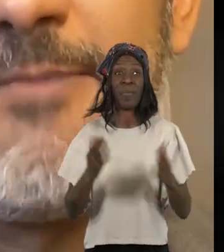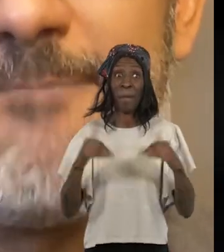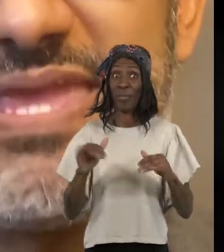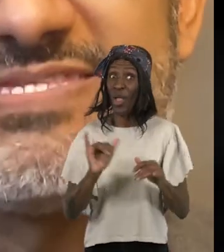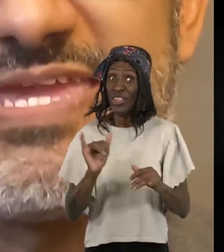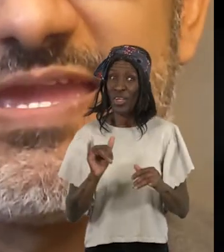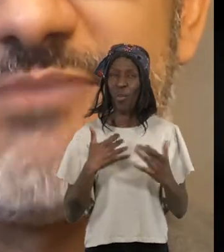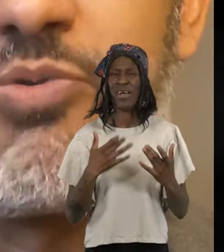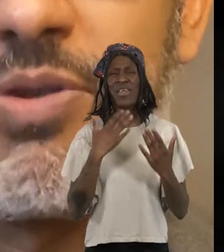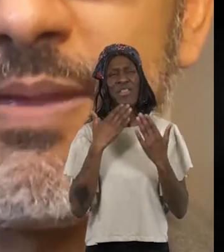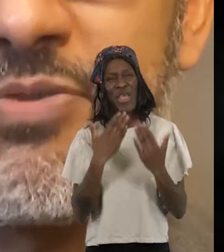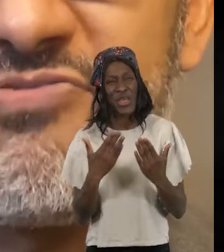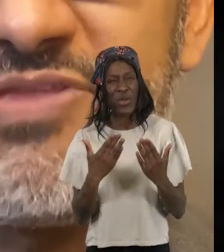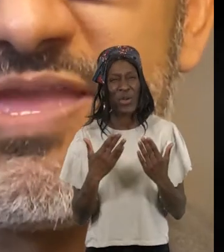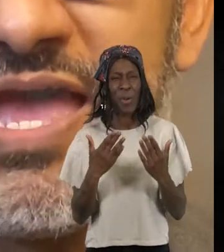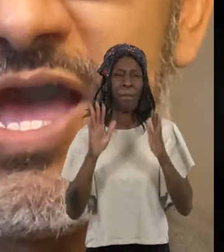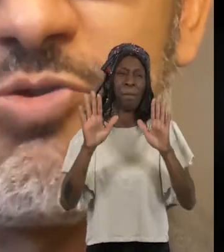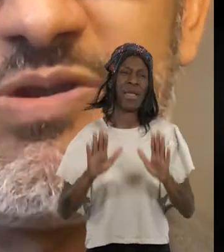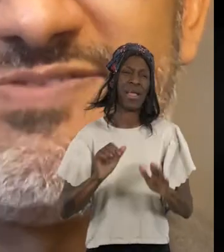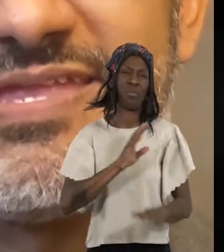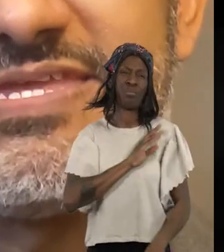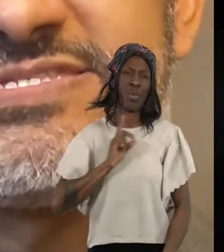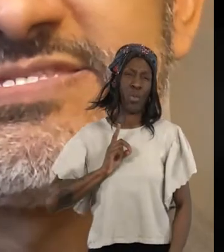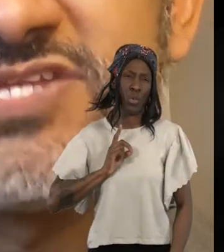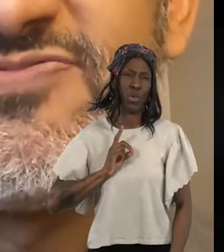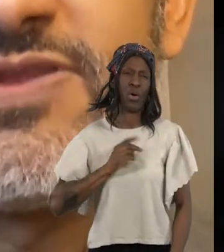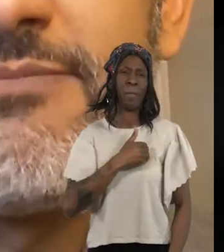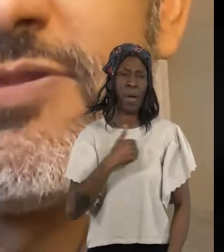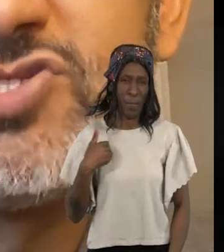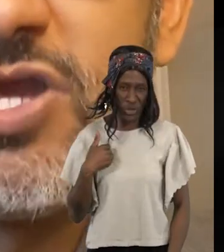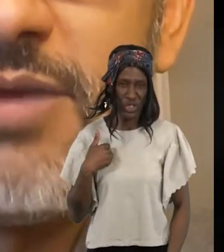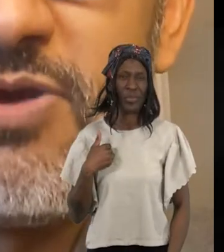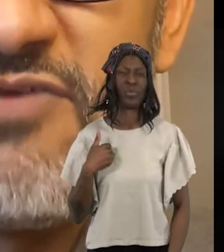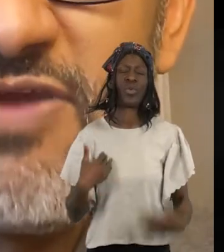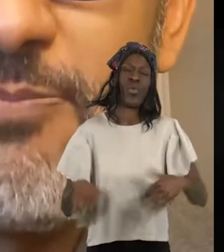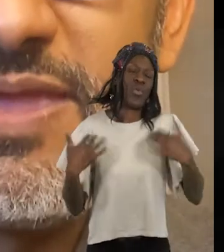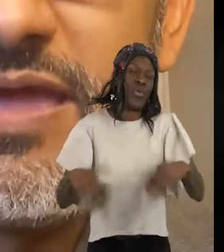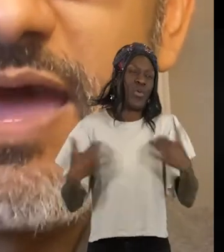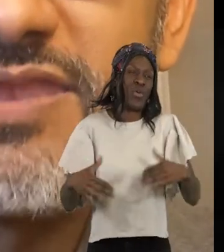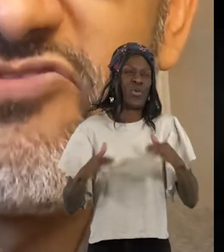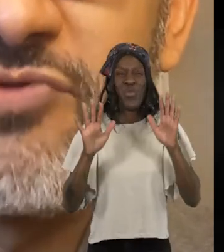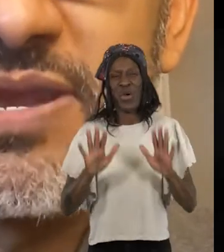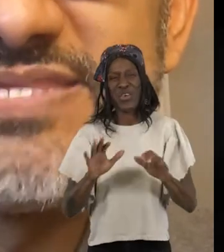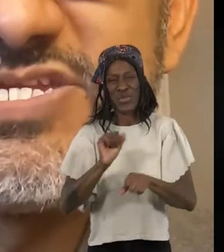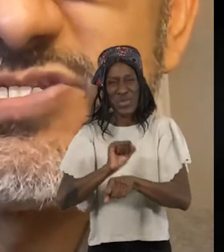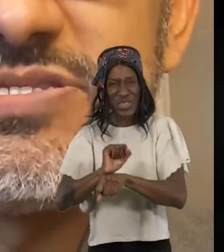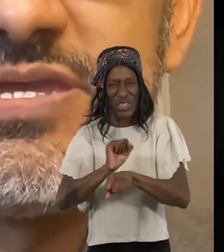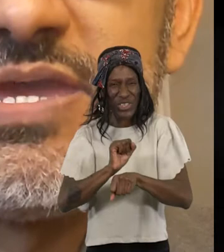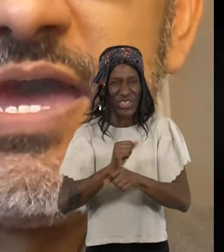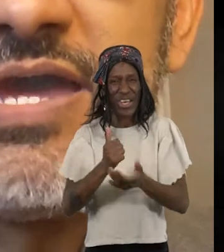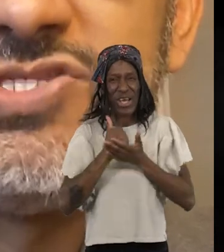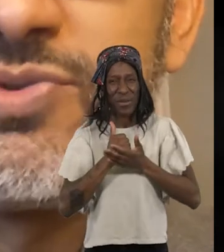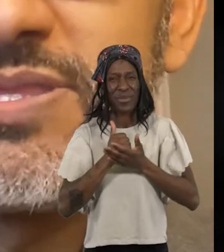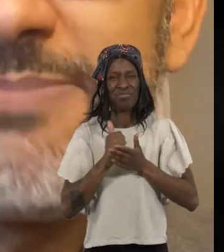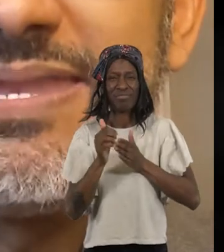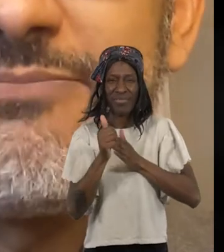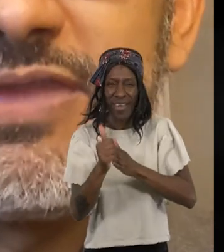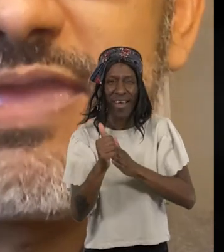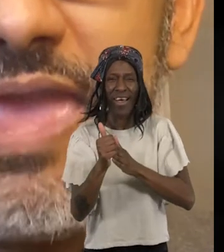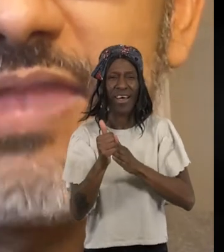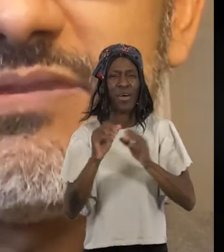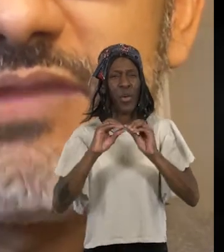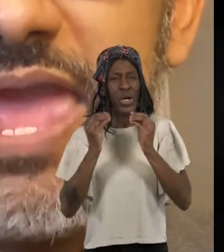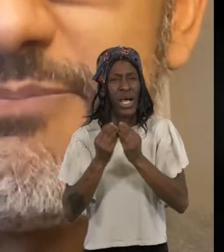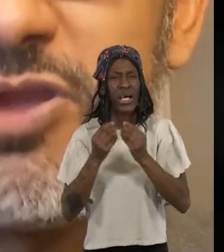our amazing board members who have done such a phenomenal job of helping guide this organization during the